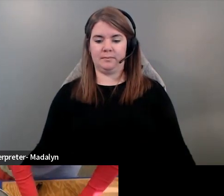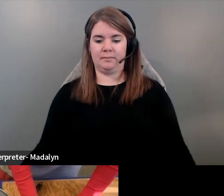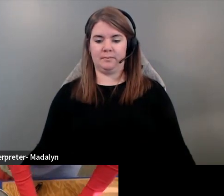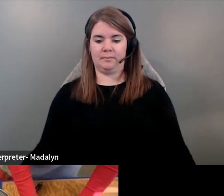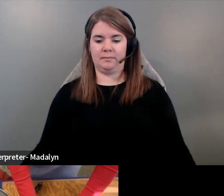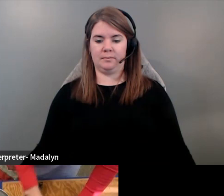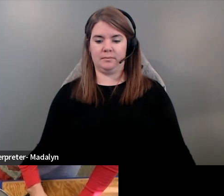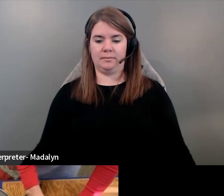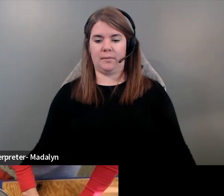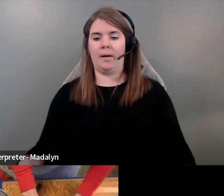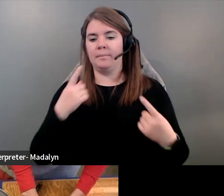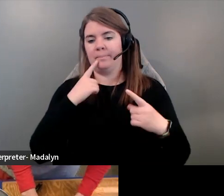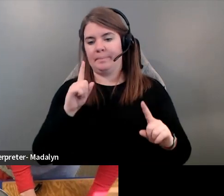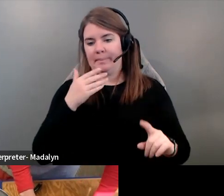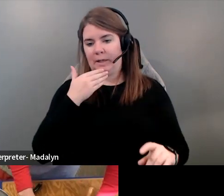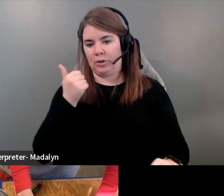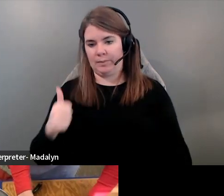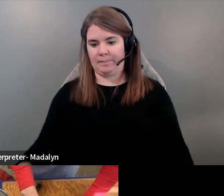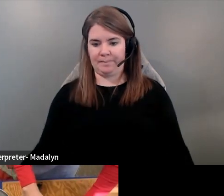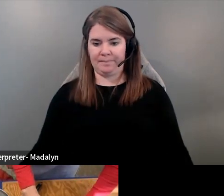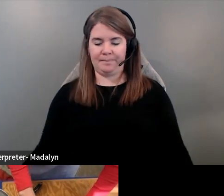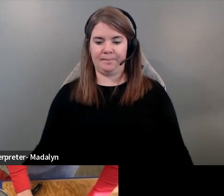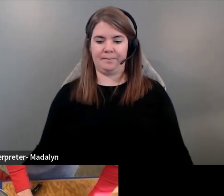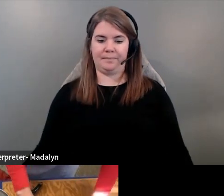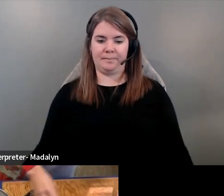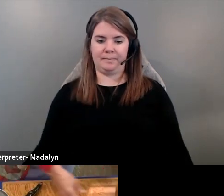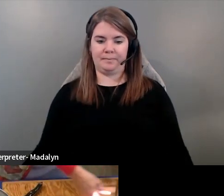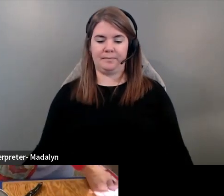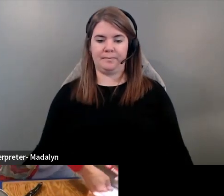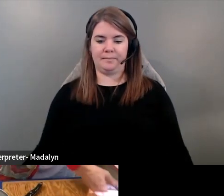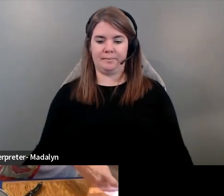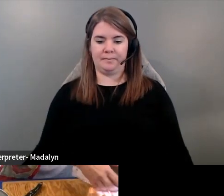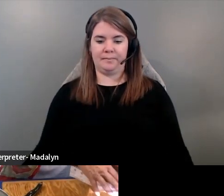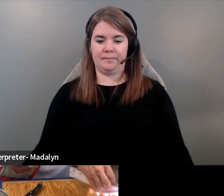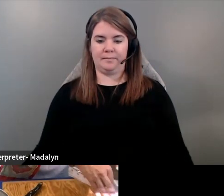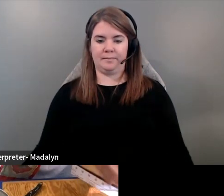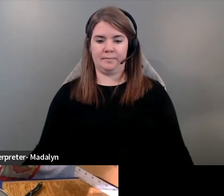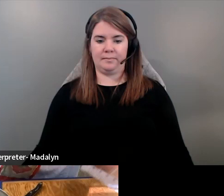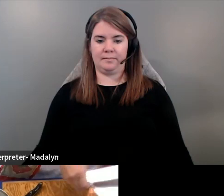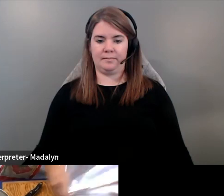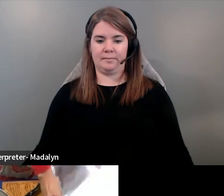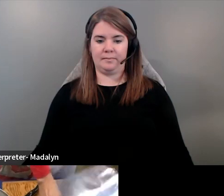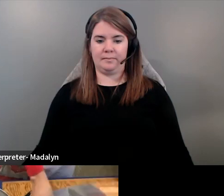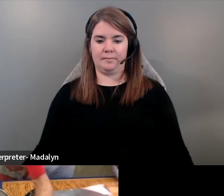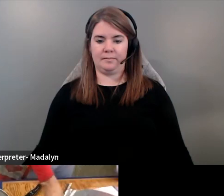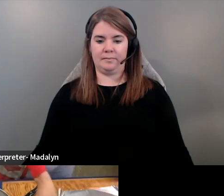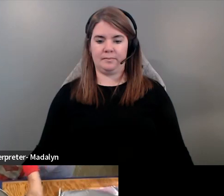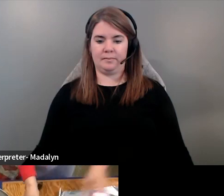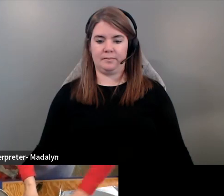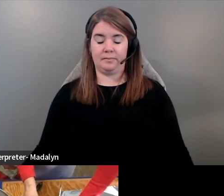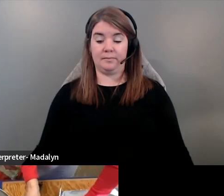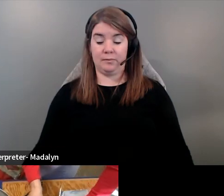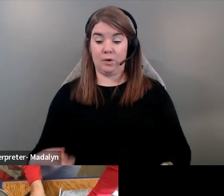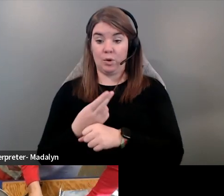Ah, this one's working better. We could roll it up like that. I'm going to take it out with tin foil.